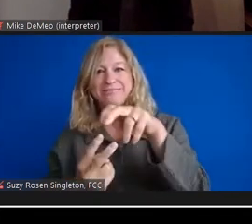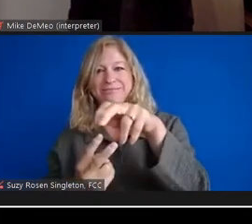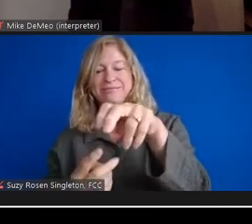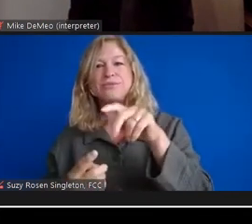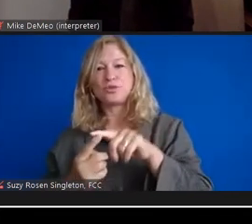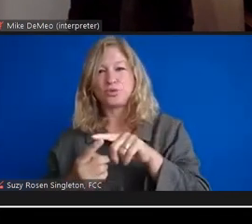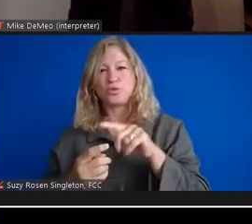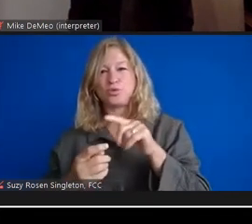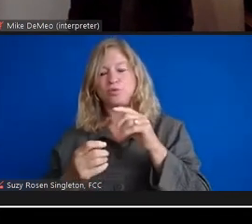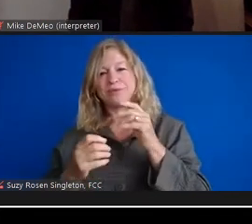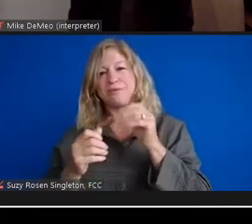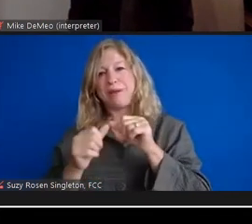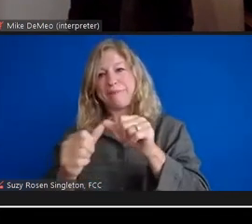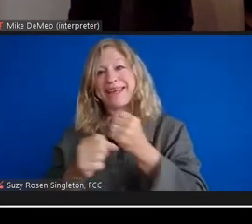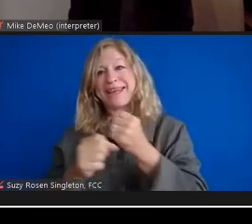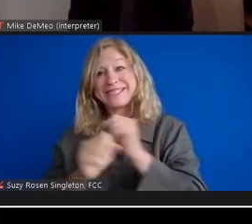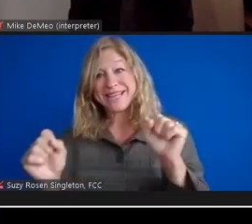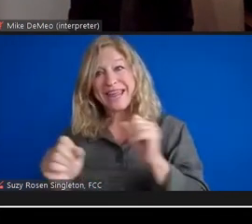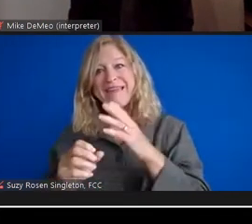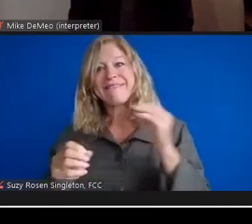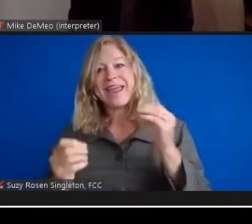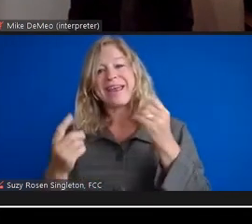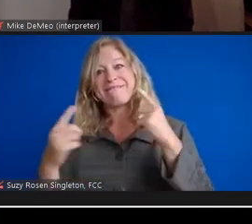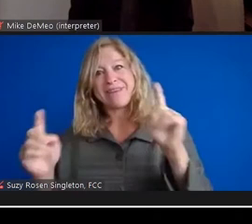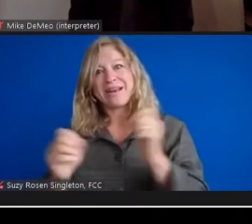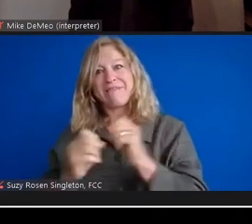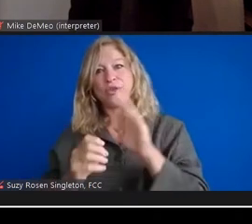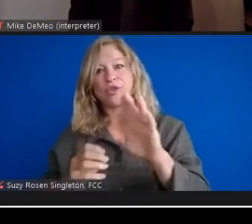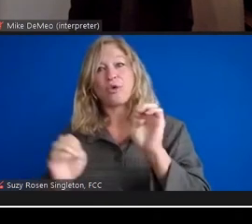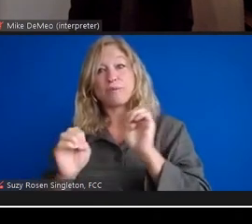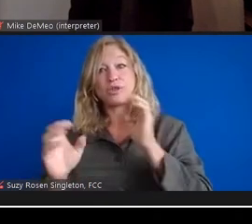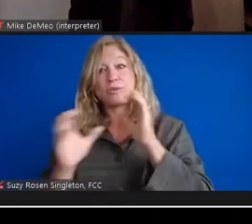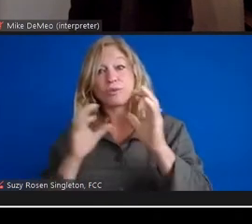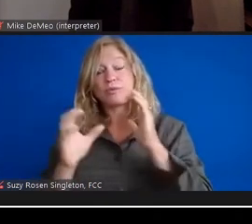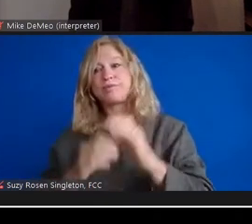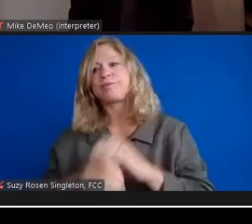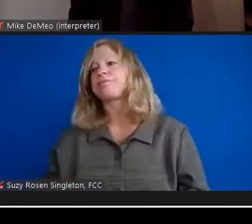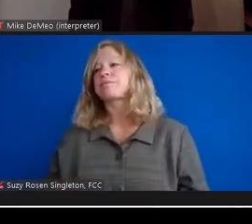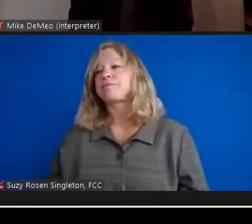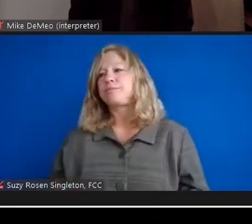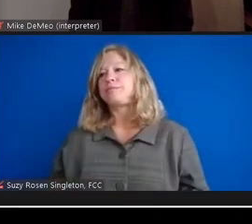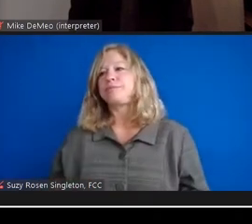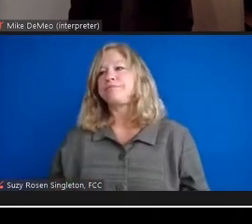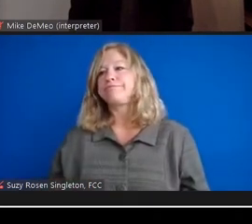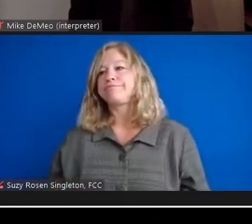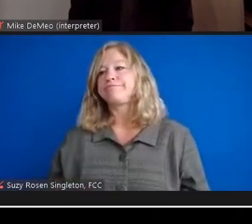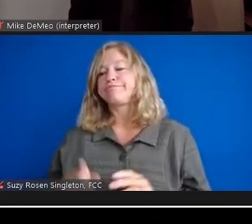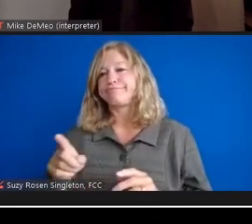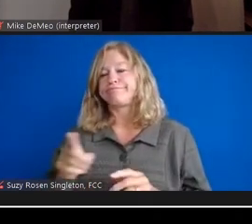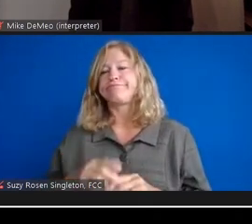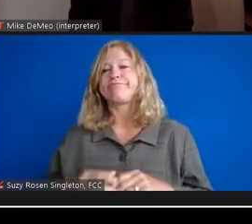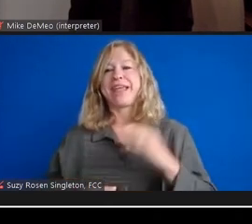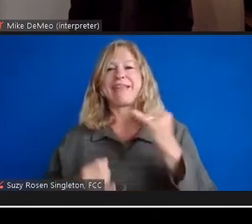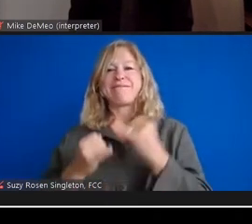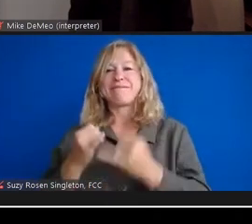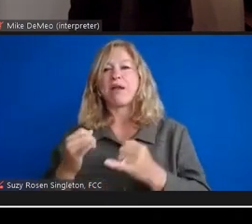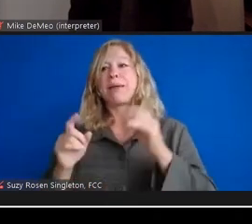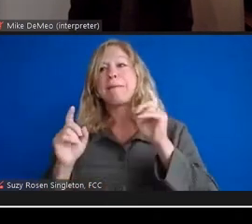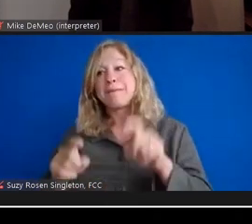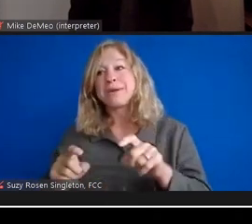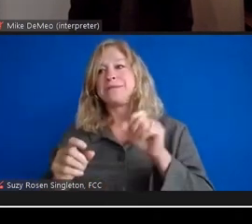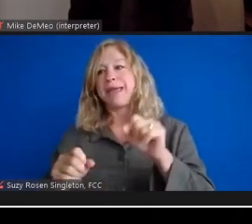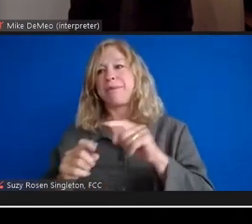that same line, that same call session that you can toggle back and forth to maintain your safety and effective communication with